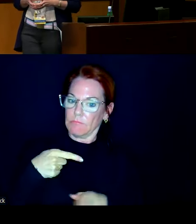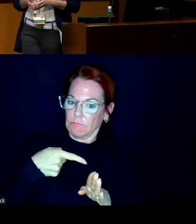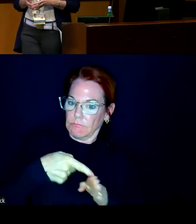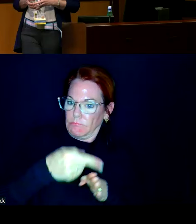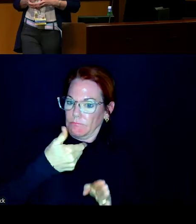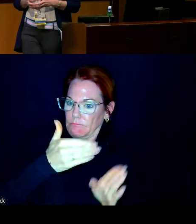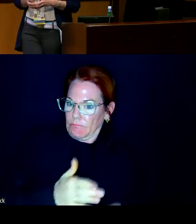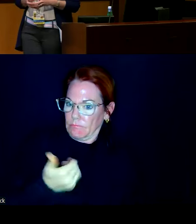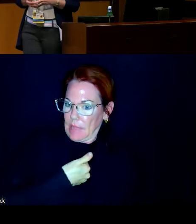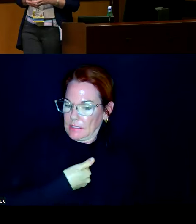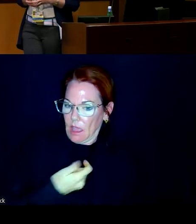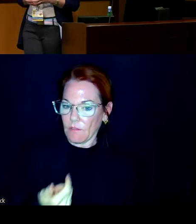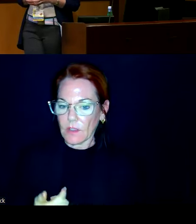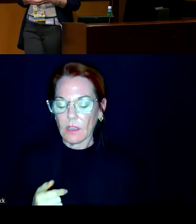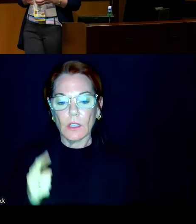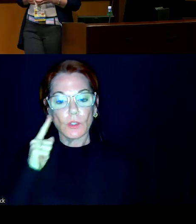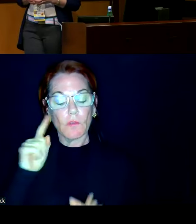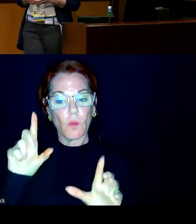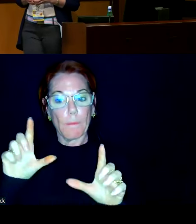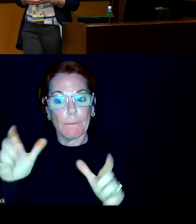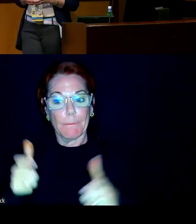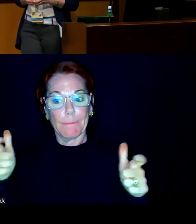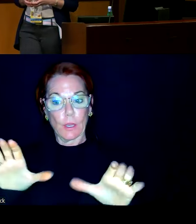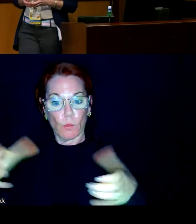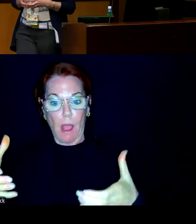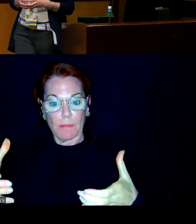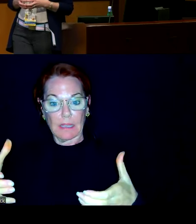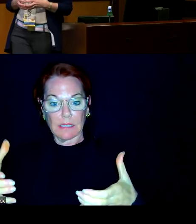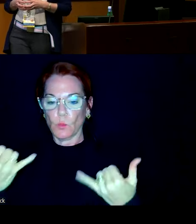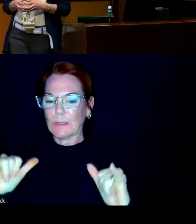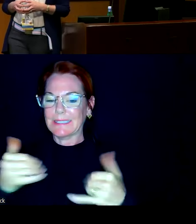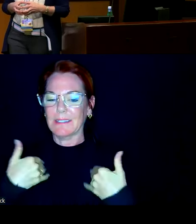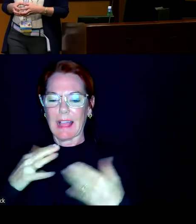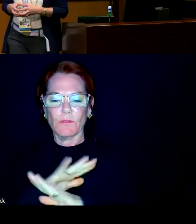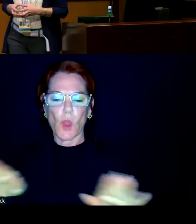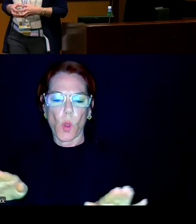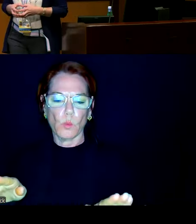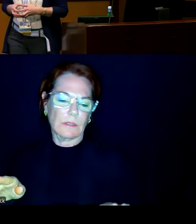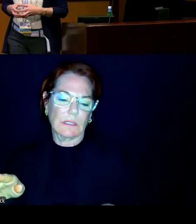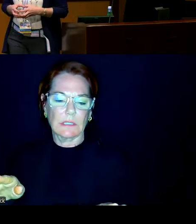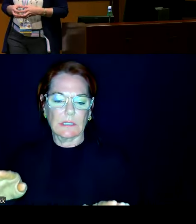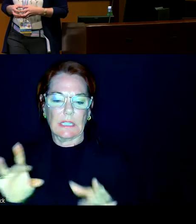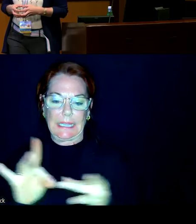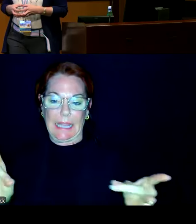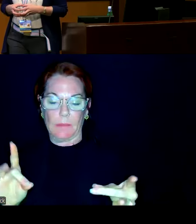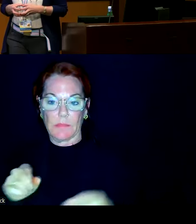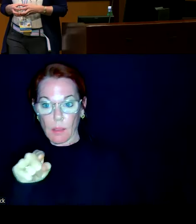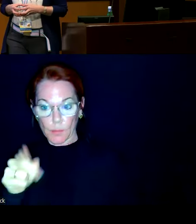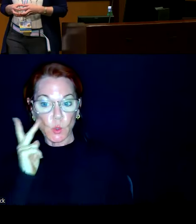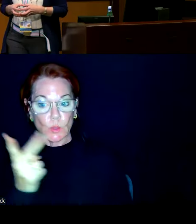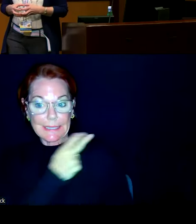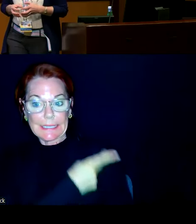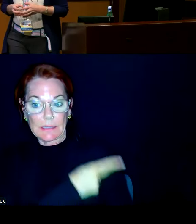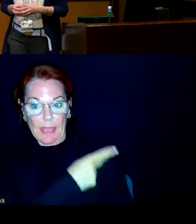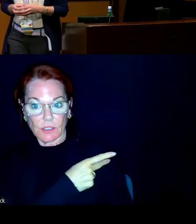much larger populations that are much better studied, we typically don't make claims like that. Can you talk about, as someone who sees these patients but who's not a